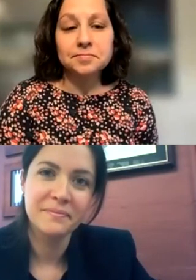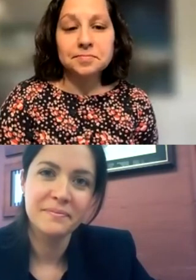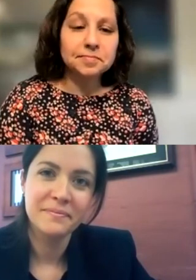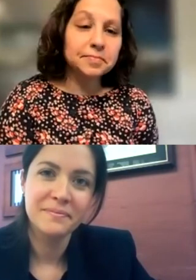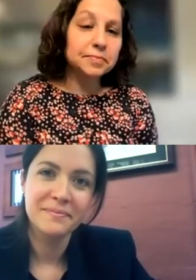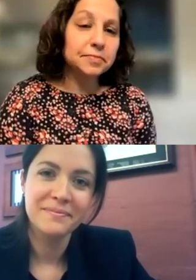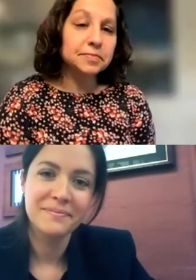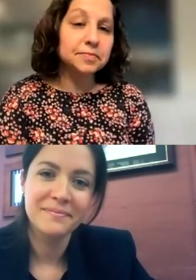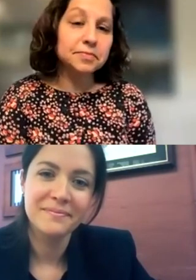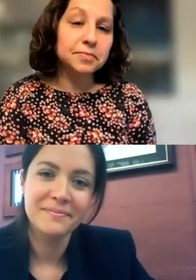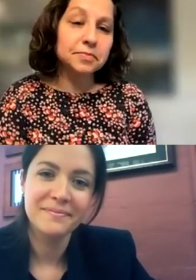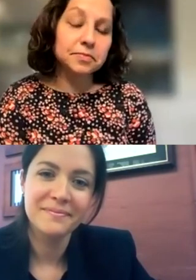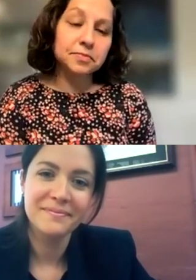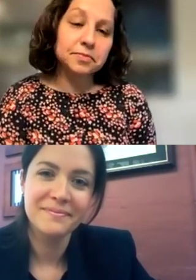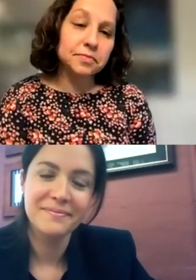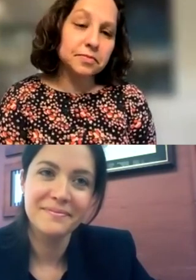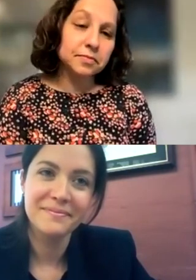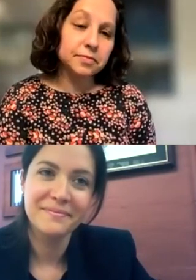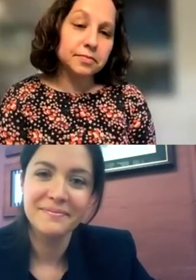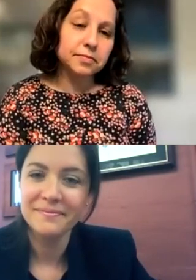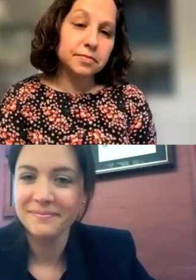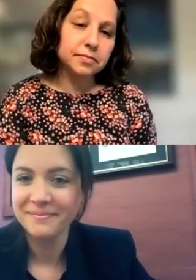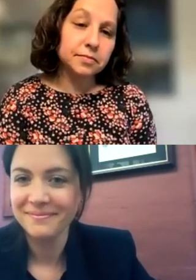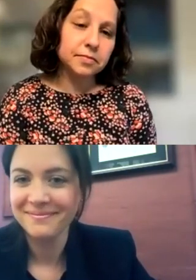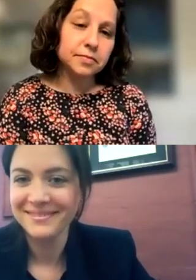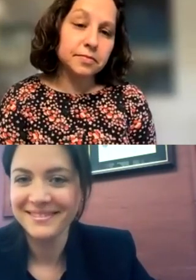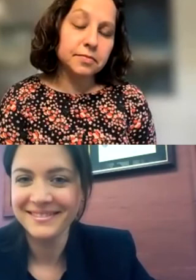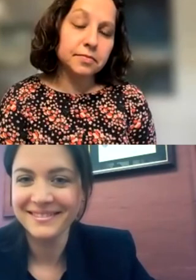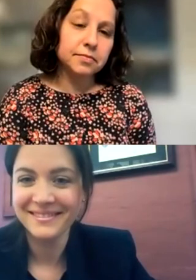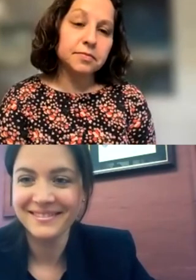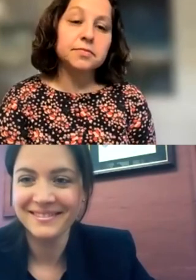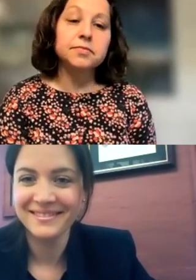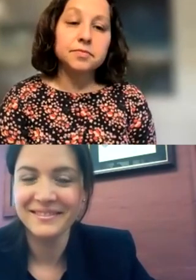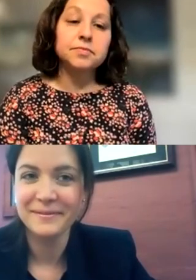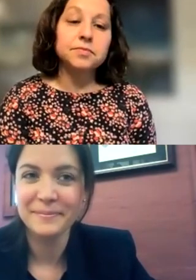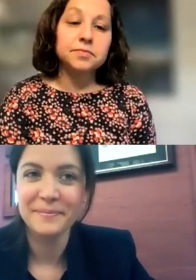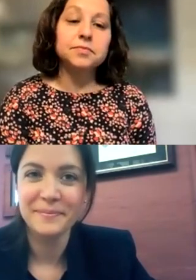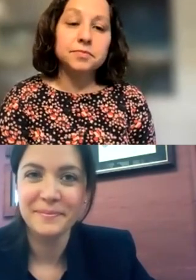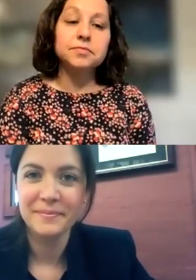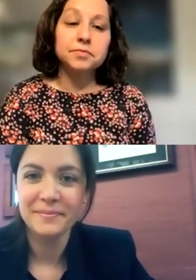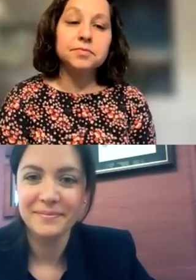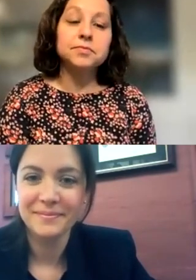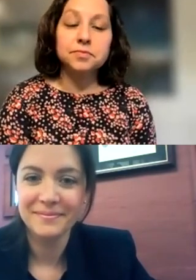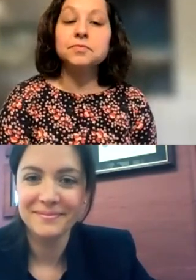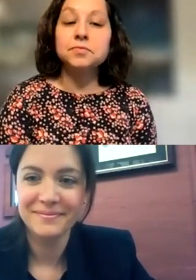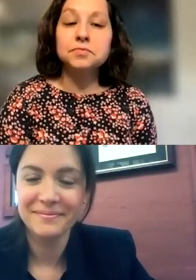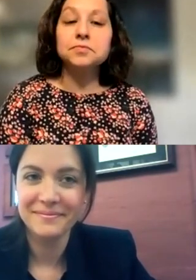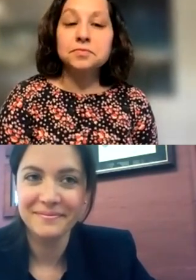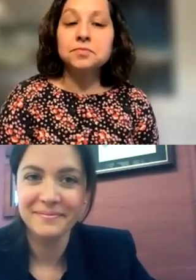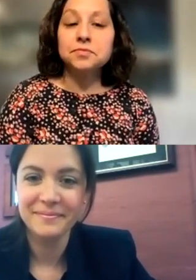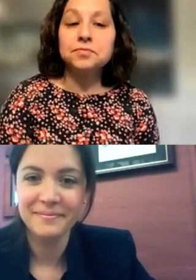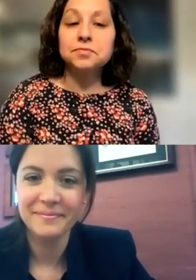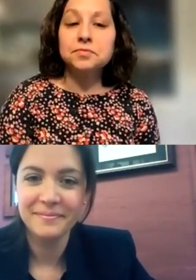There have been times where patients have added, oh, this is I love this physician. This is a great,